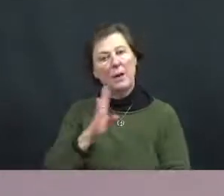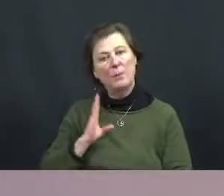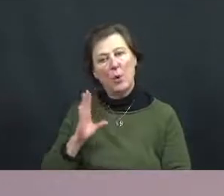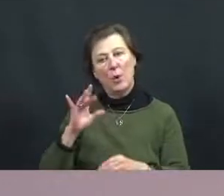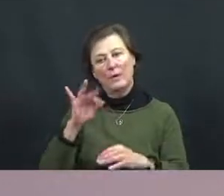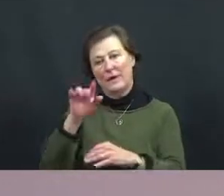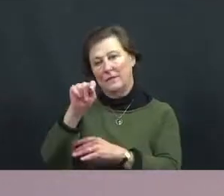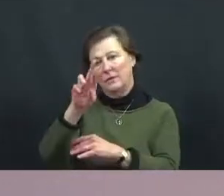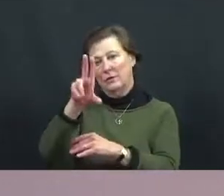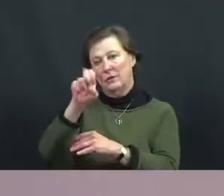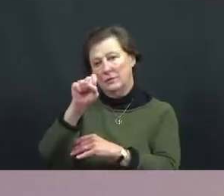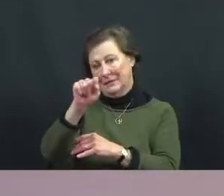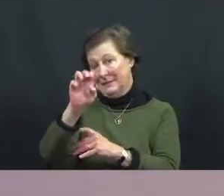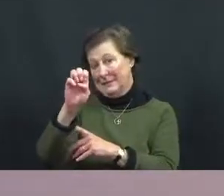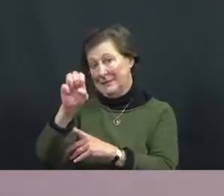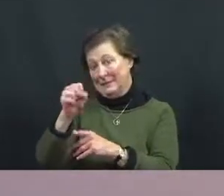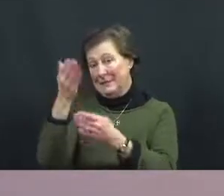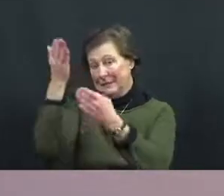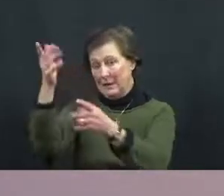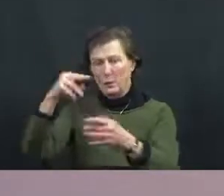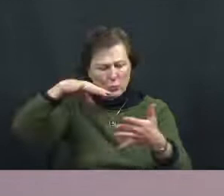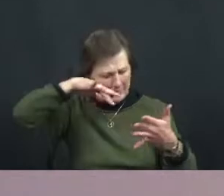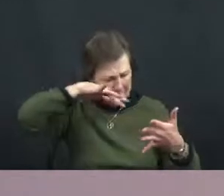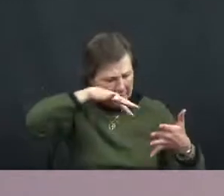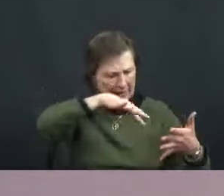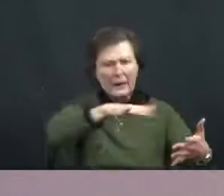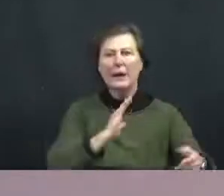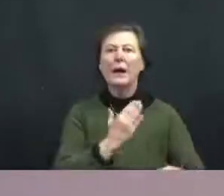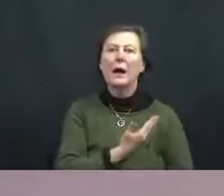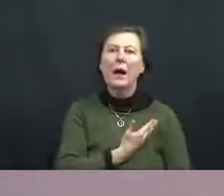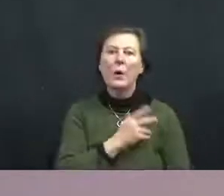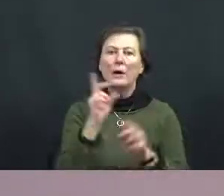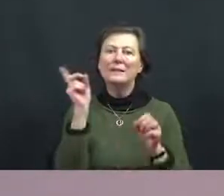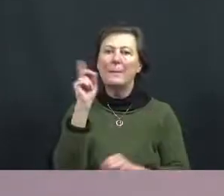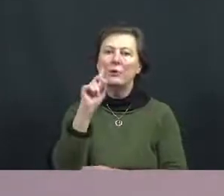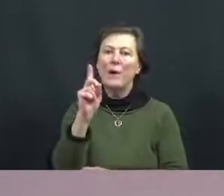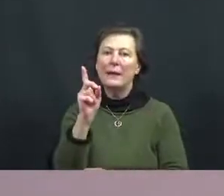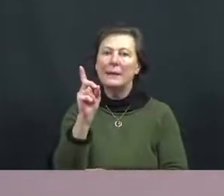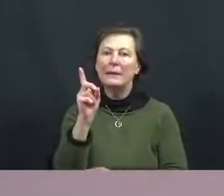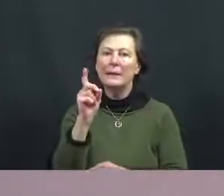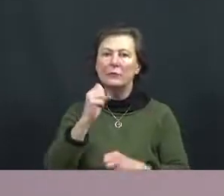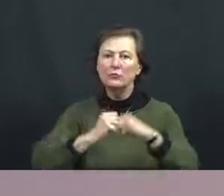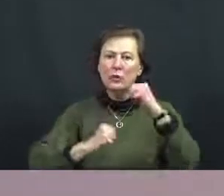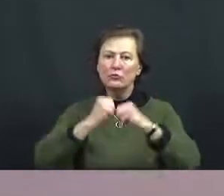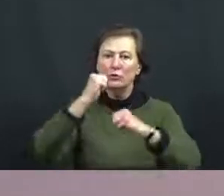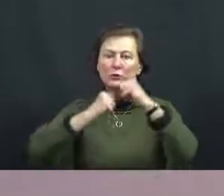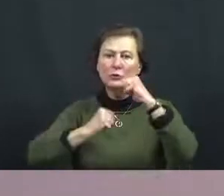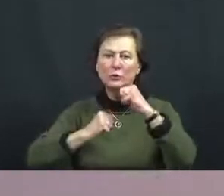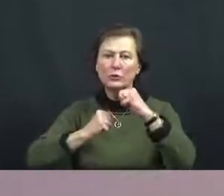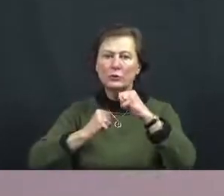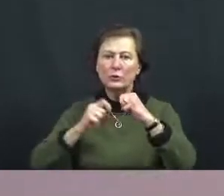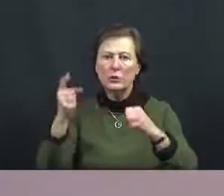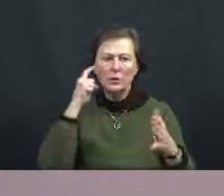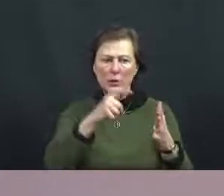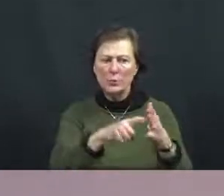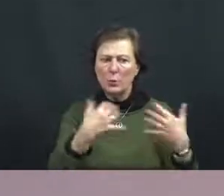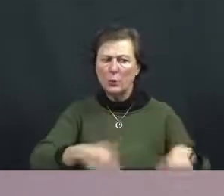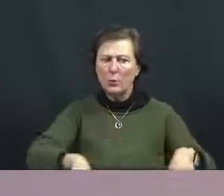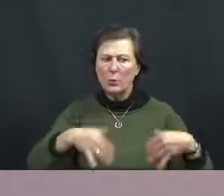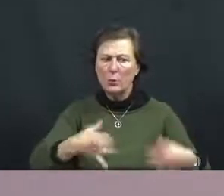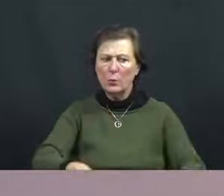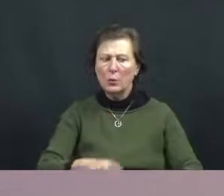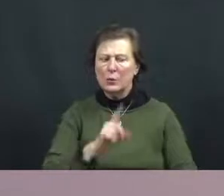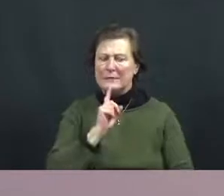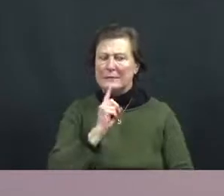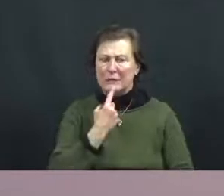our association to study our democratic structures. And they noted that they are in dire need